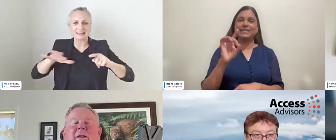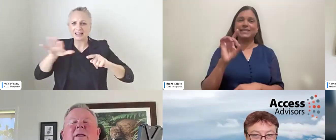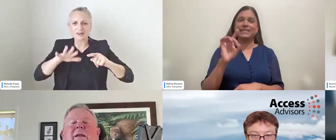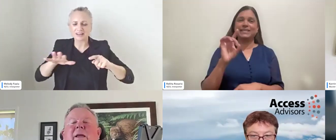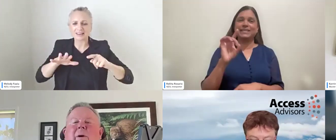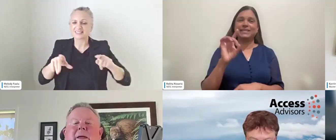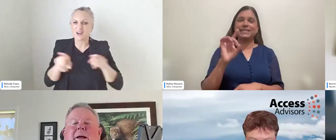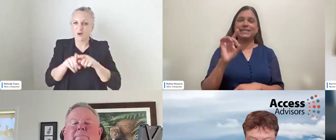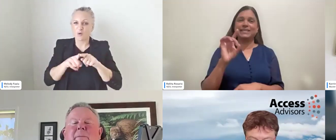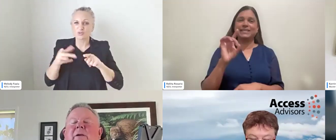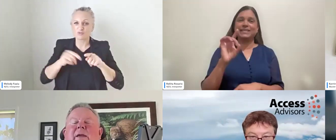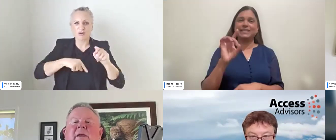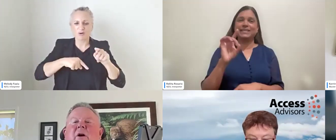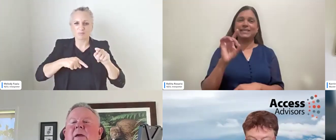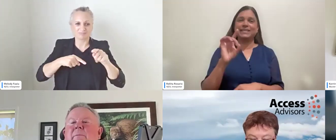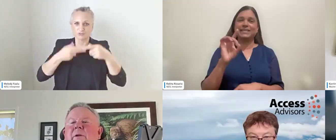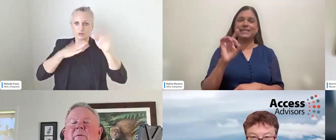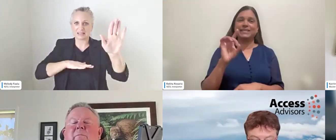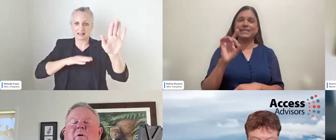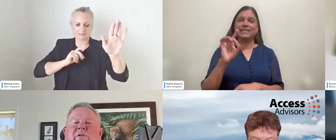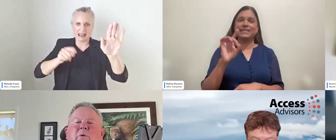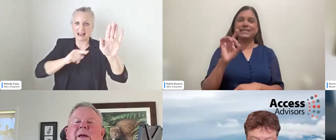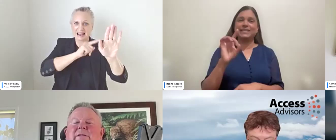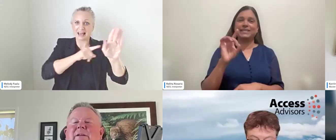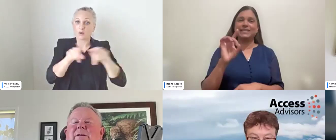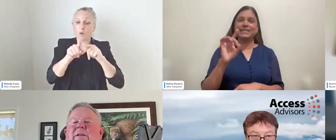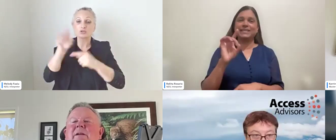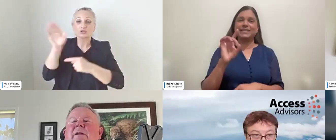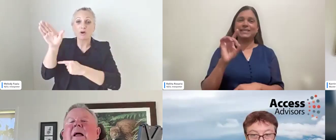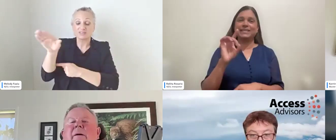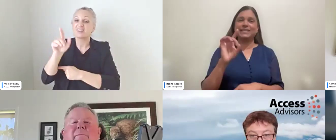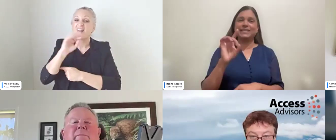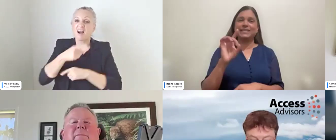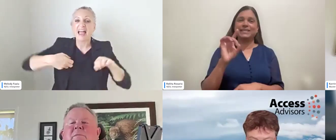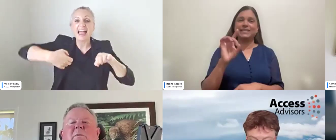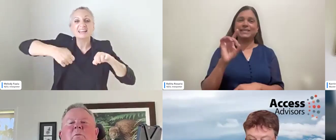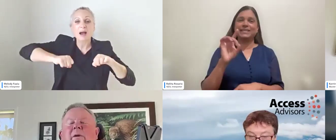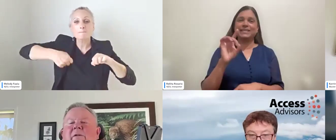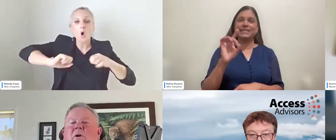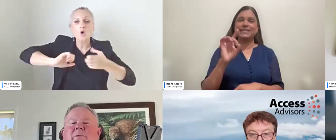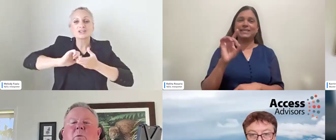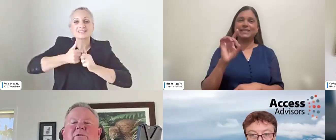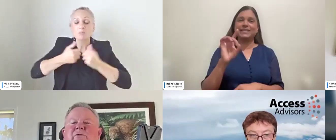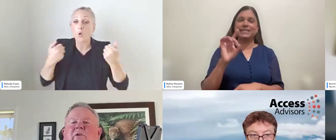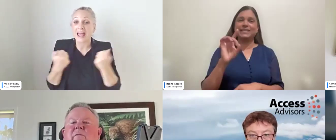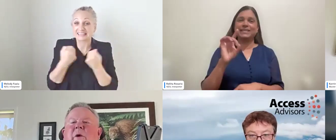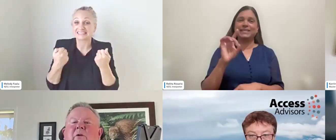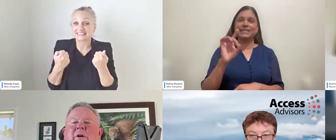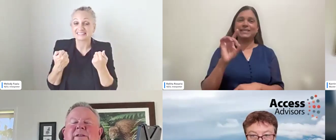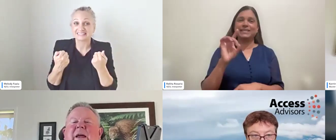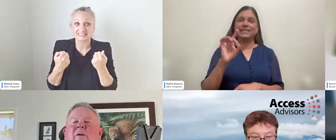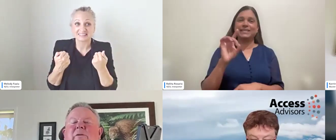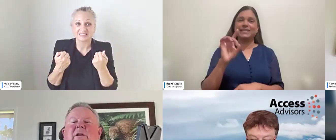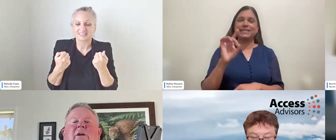world. Anyway, okay, yeah, no, I had a bit of a motorsport accident, and one of the times I wasn't driving my own